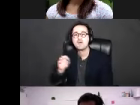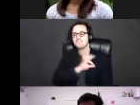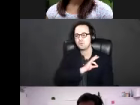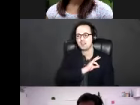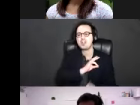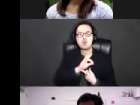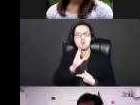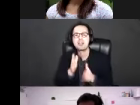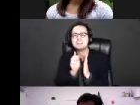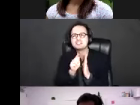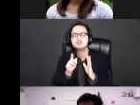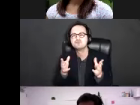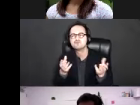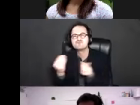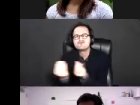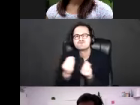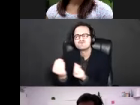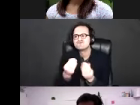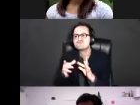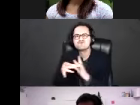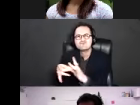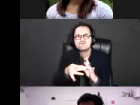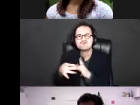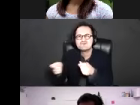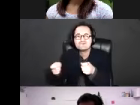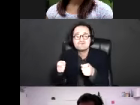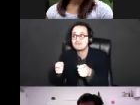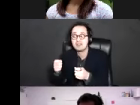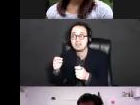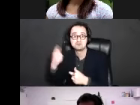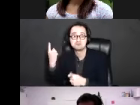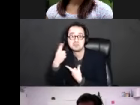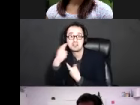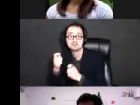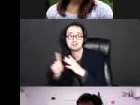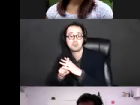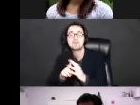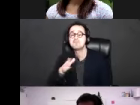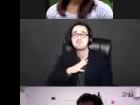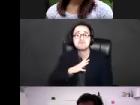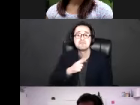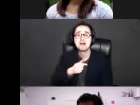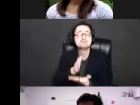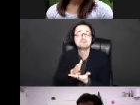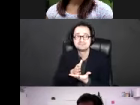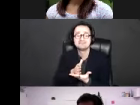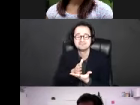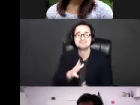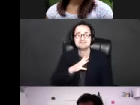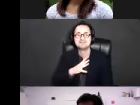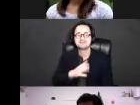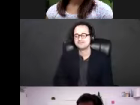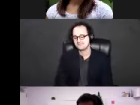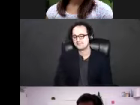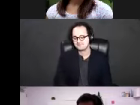that's interesting that comes up. I'm happy to stop as I go. Though if it becomes too much, I'll take control again